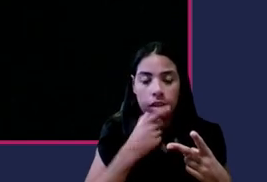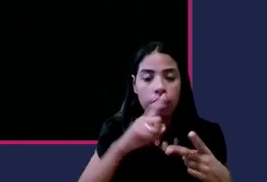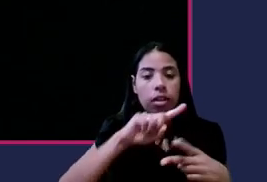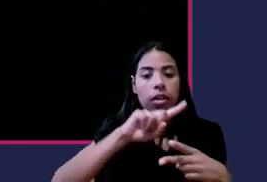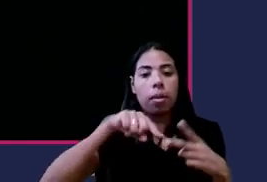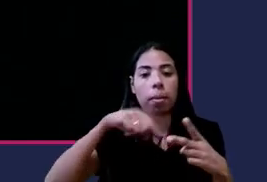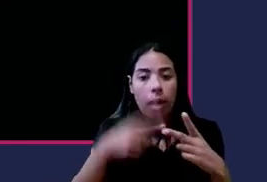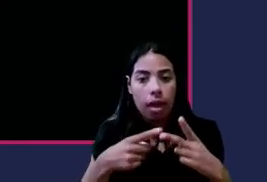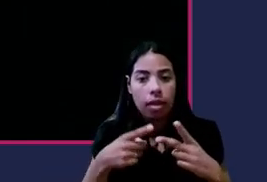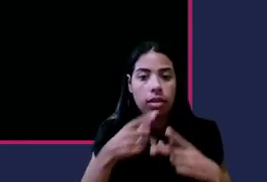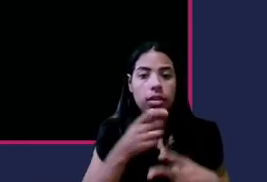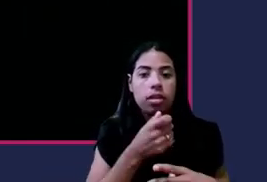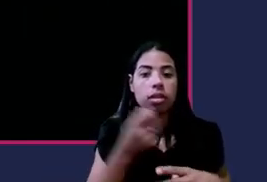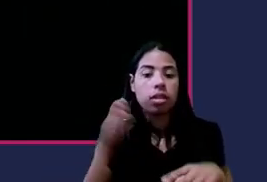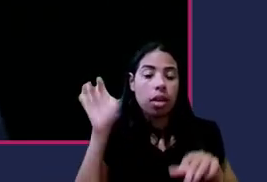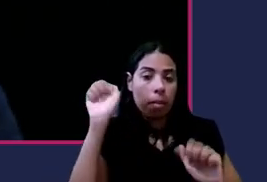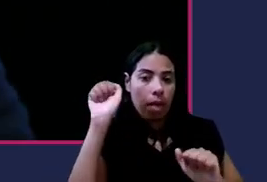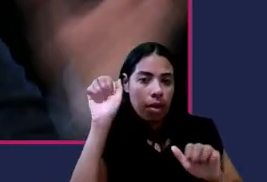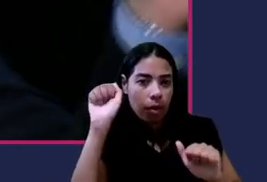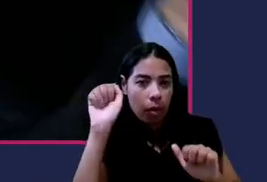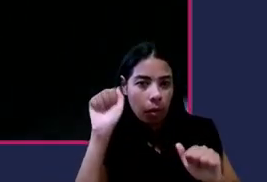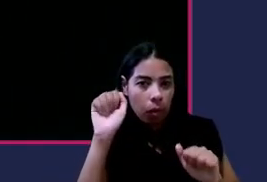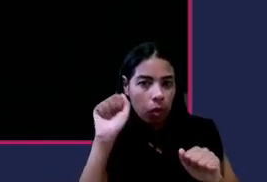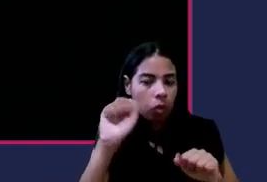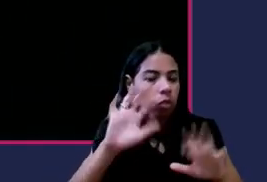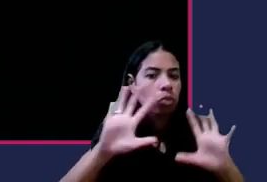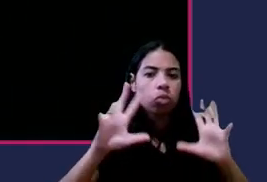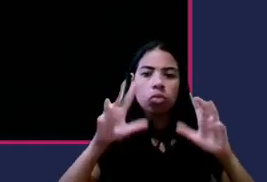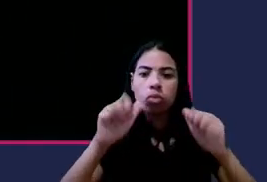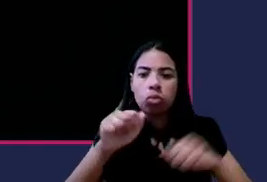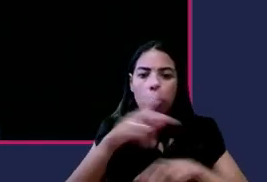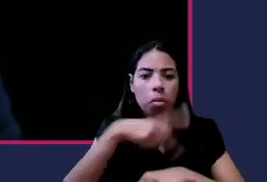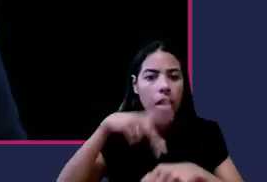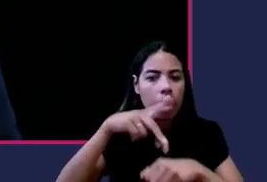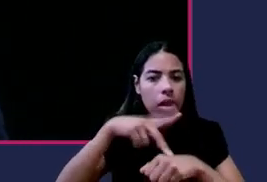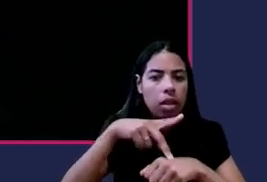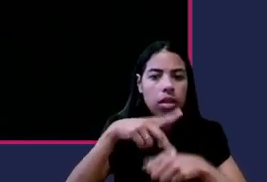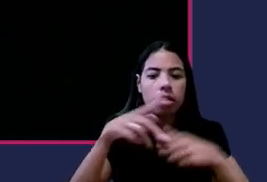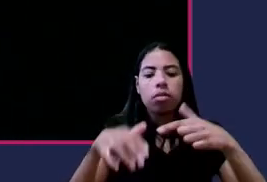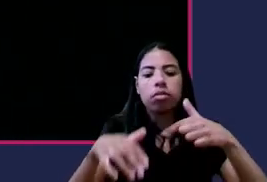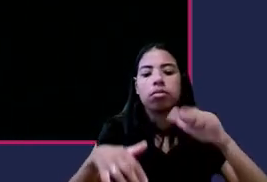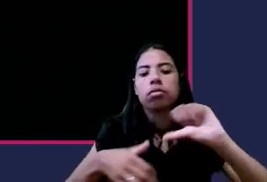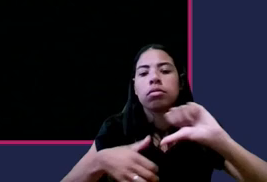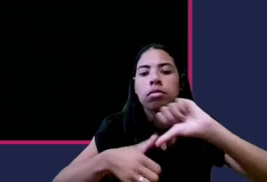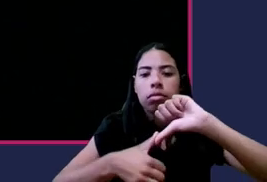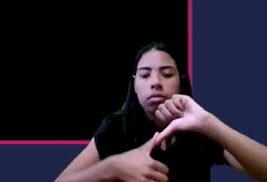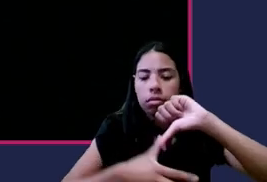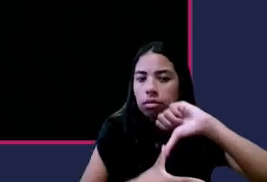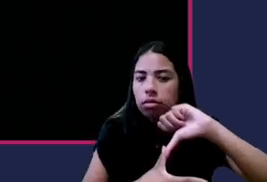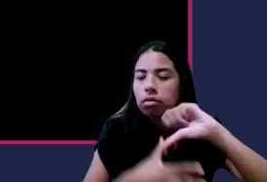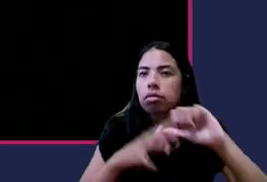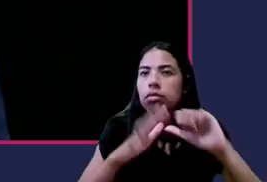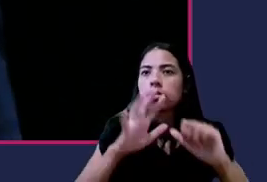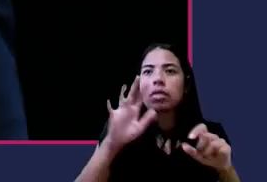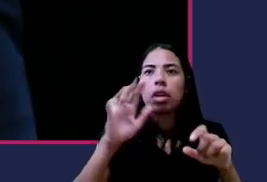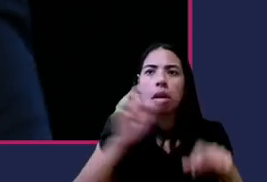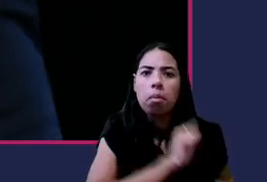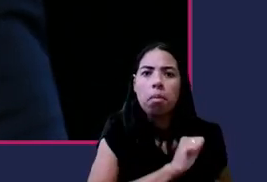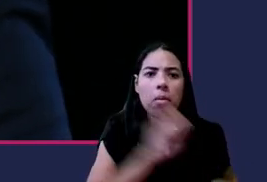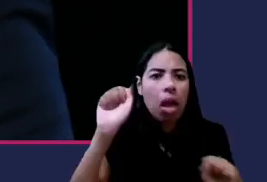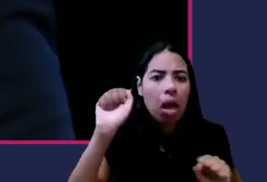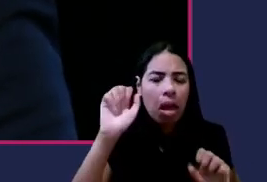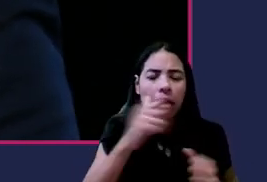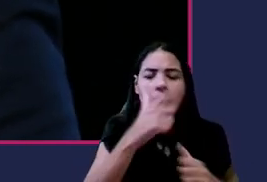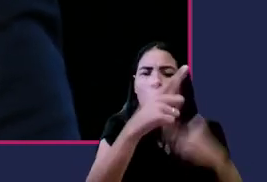be translated into Spanish. So all countries in Latin America and Spain can